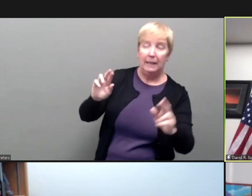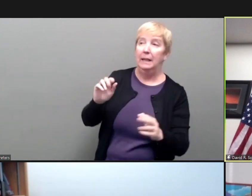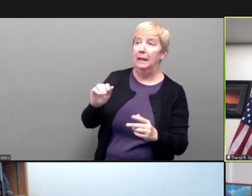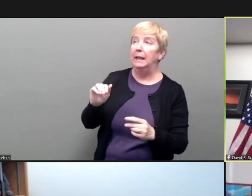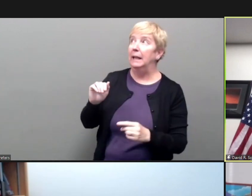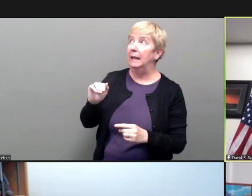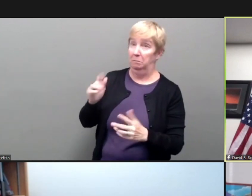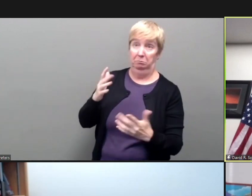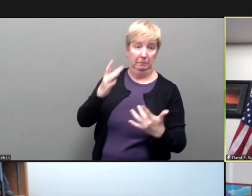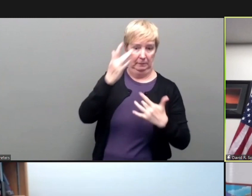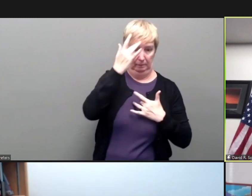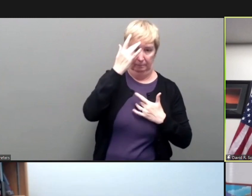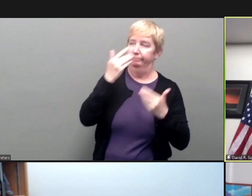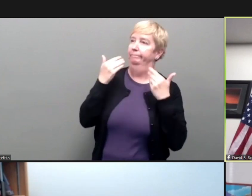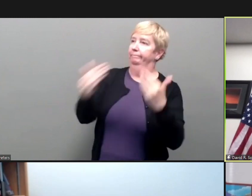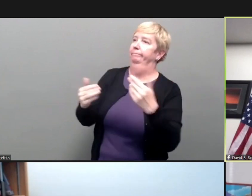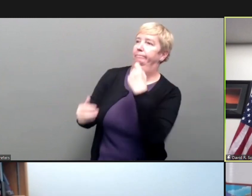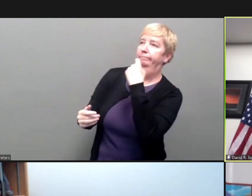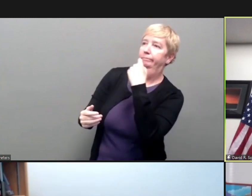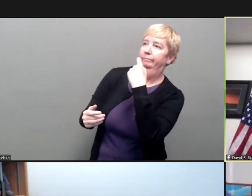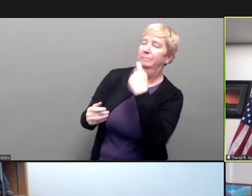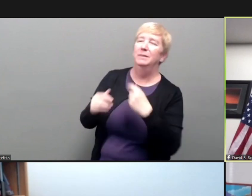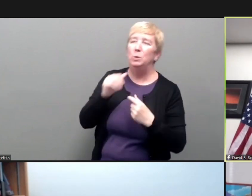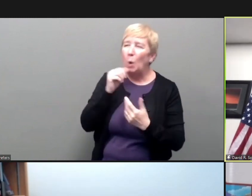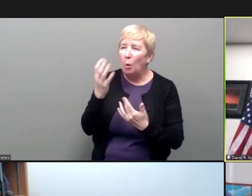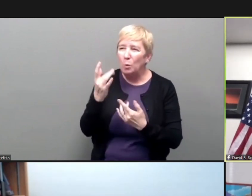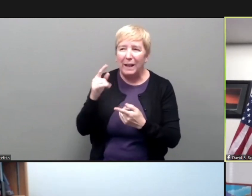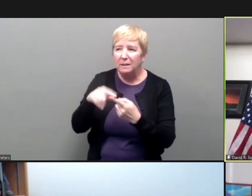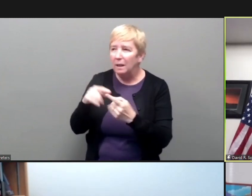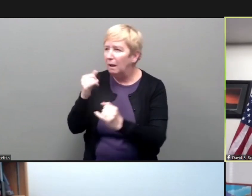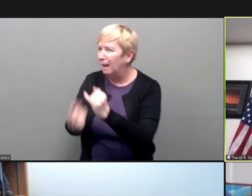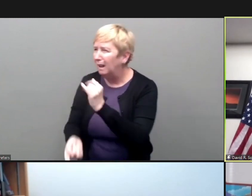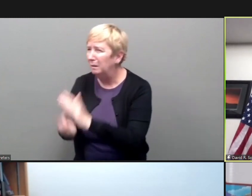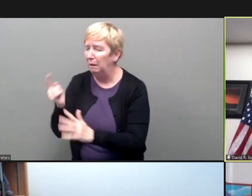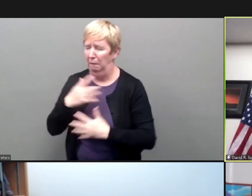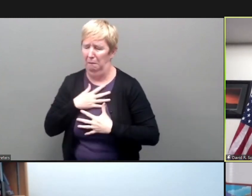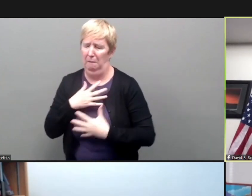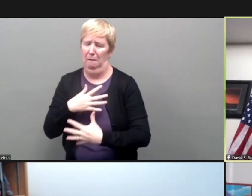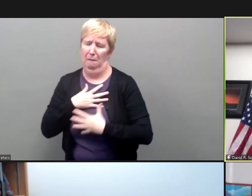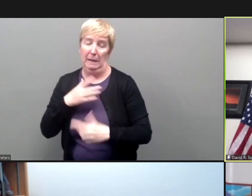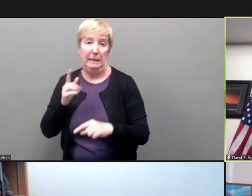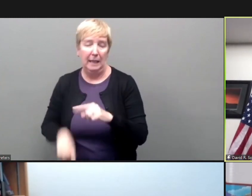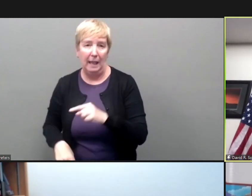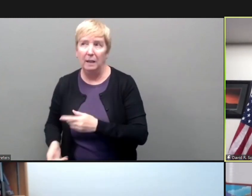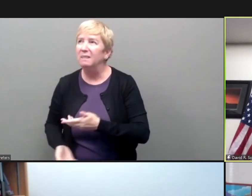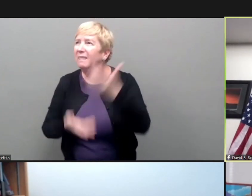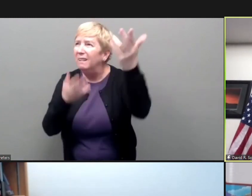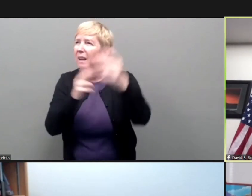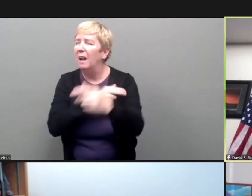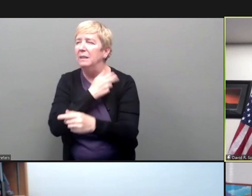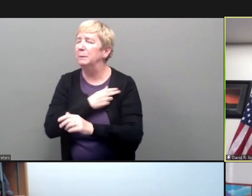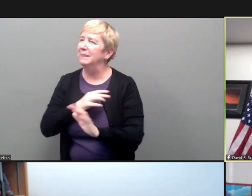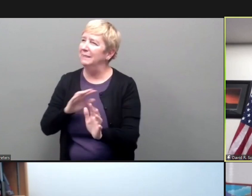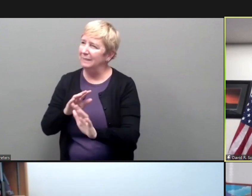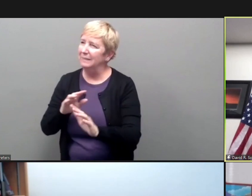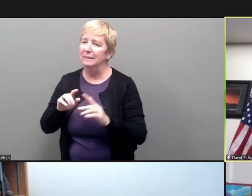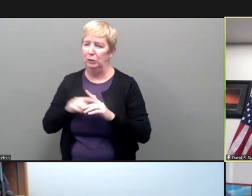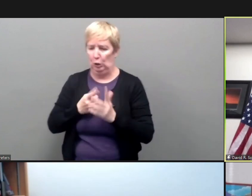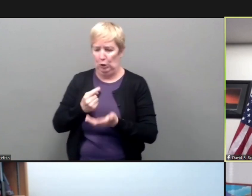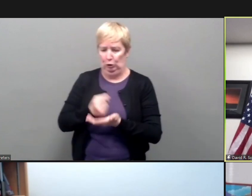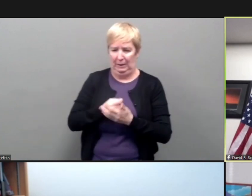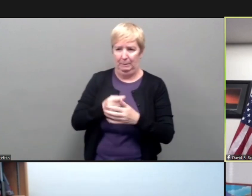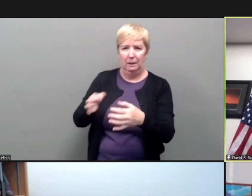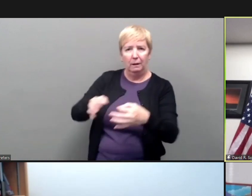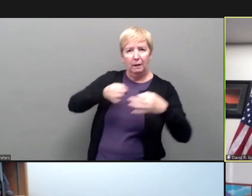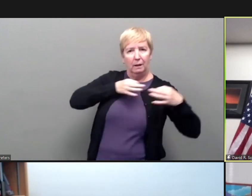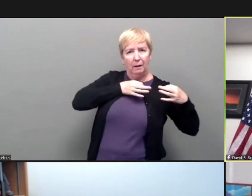waiting until they're, you know, till they can't breathe, that would help a lot. But, you know, I think the solution to the crisis in hospitals and